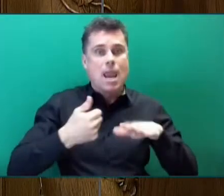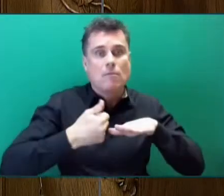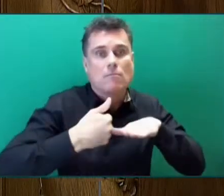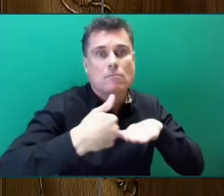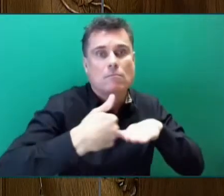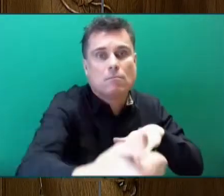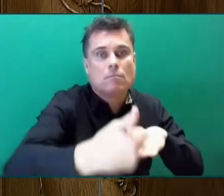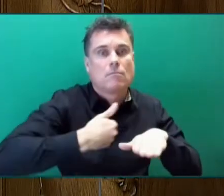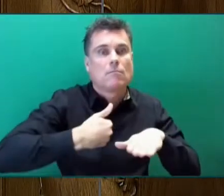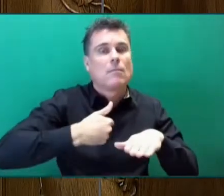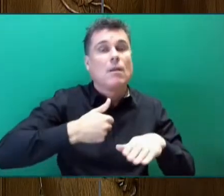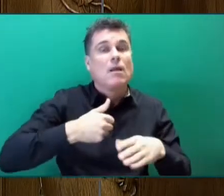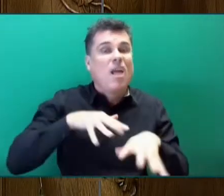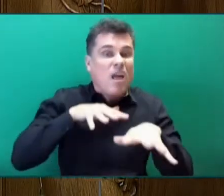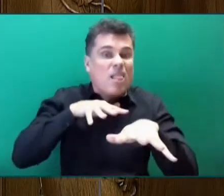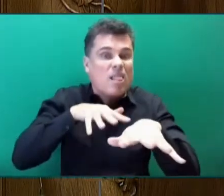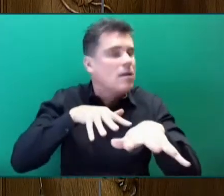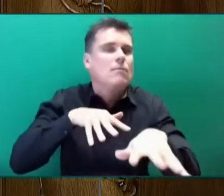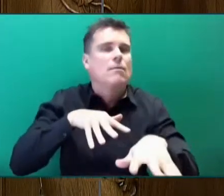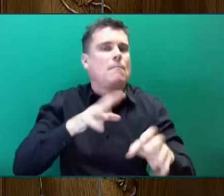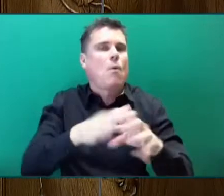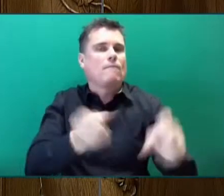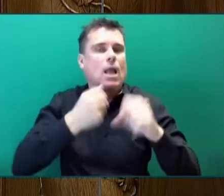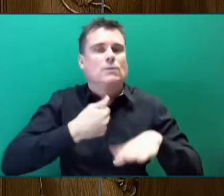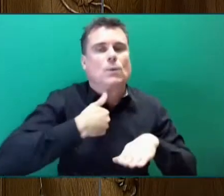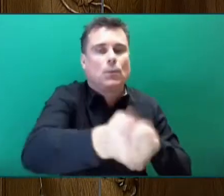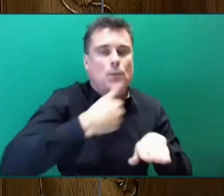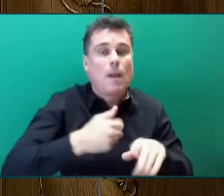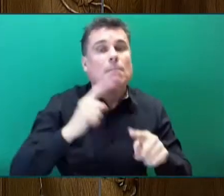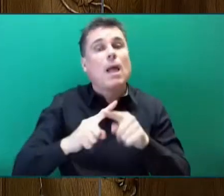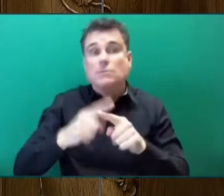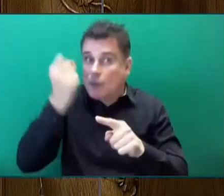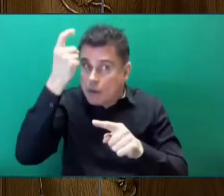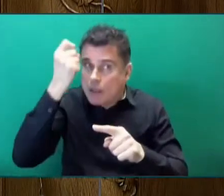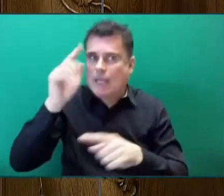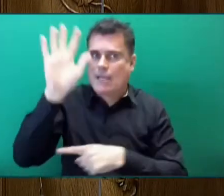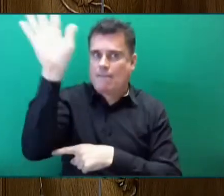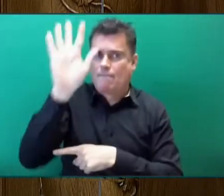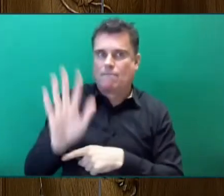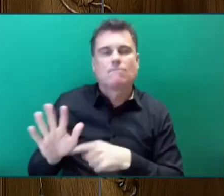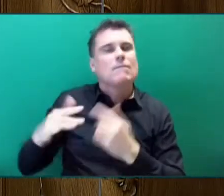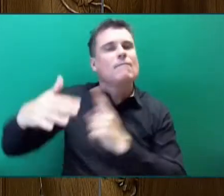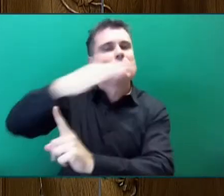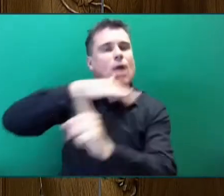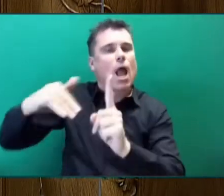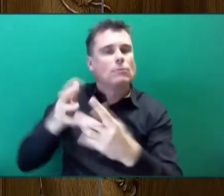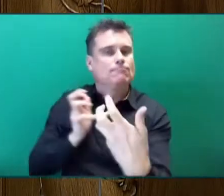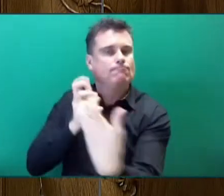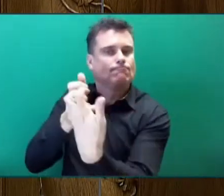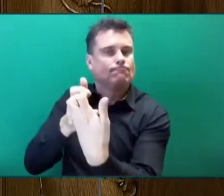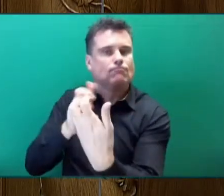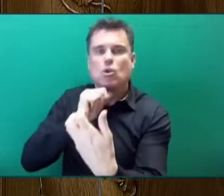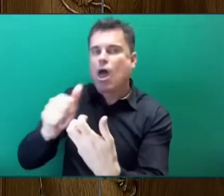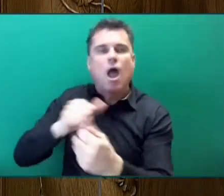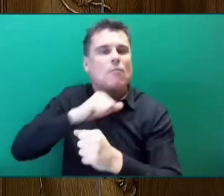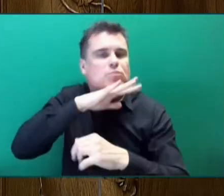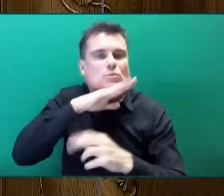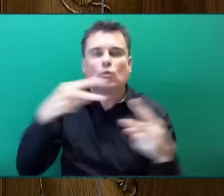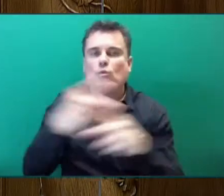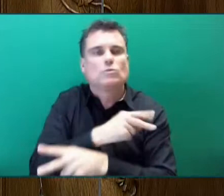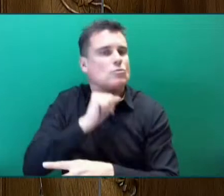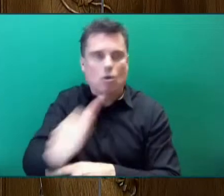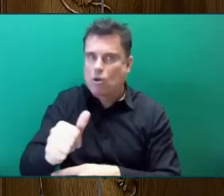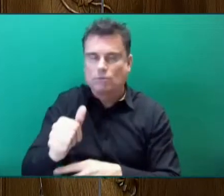learning is another strong economic development policy. By creating jobs and allowing more parents to work,